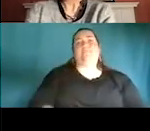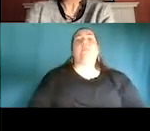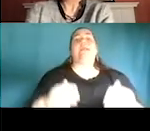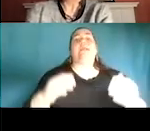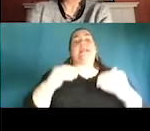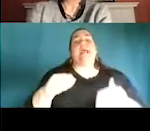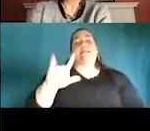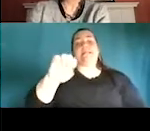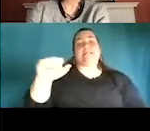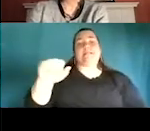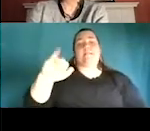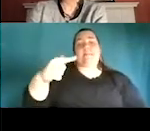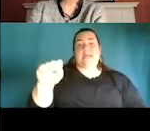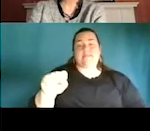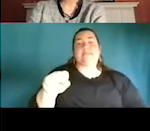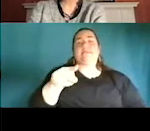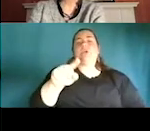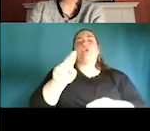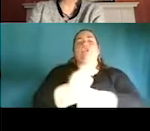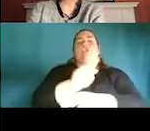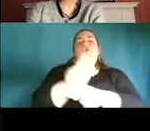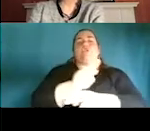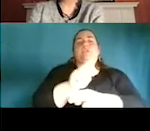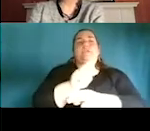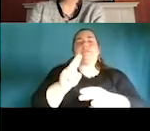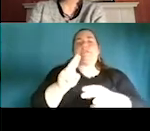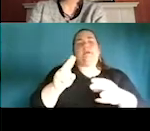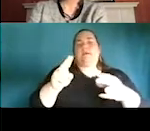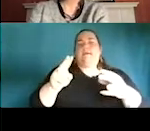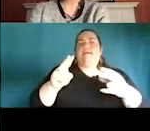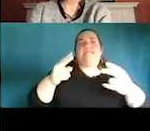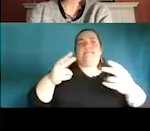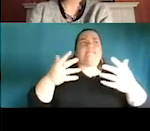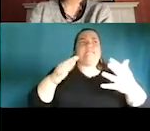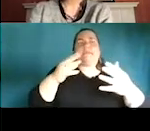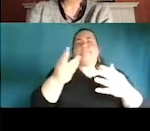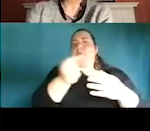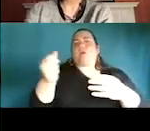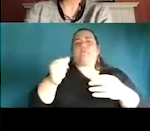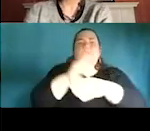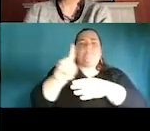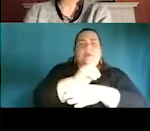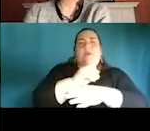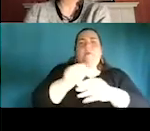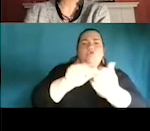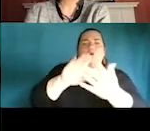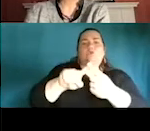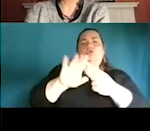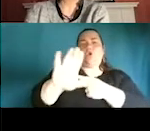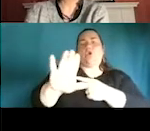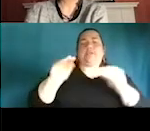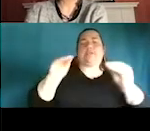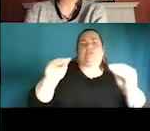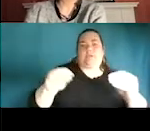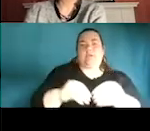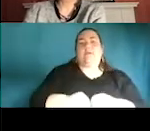Lisa Biggs uses an interdisciplinary approach to her pedagogy, one that draws upon her training as a theater artist and